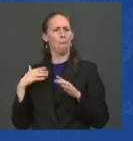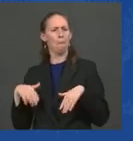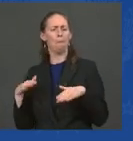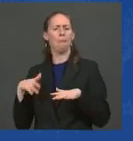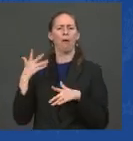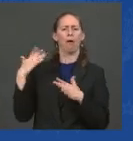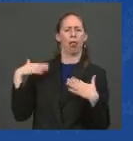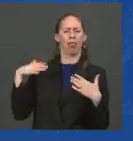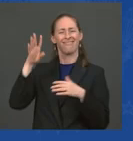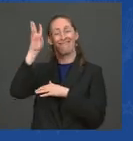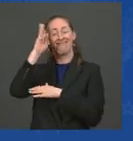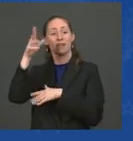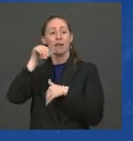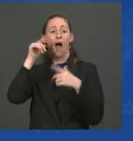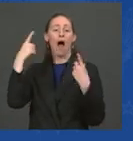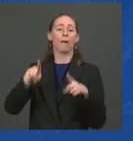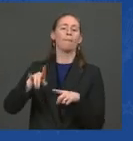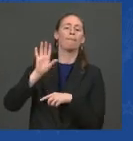know what was going on.